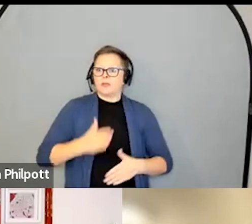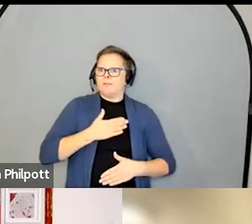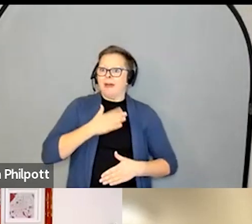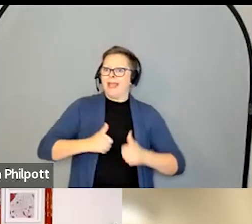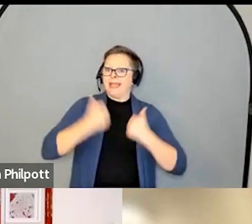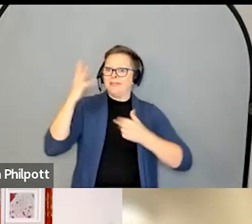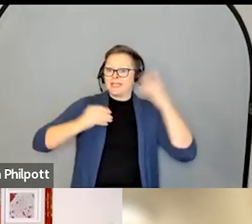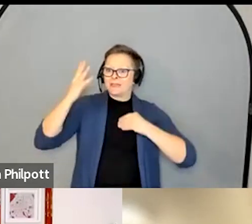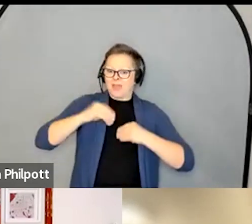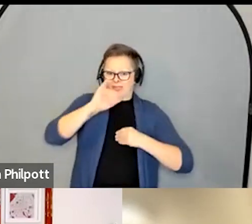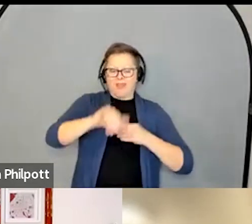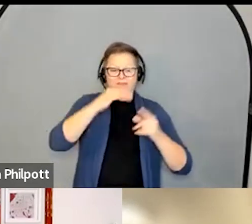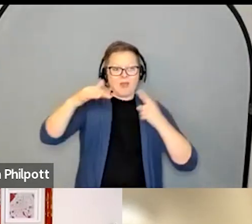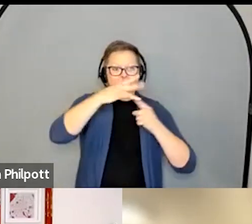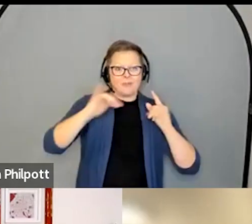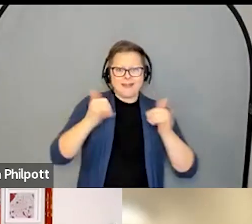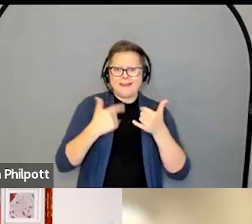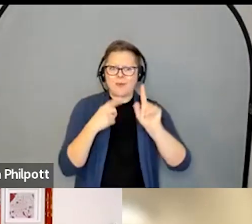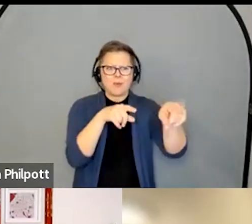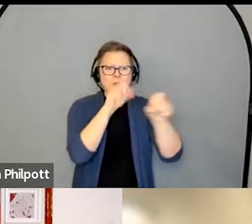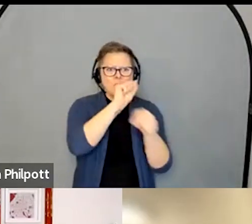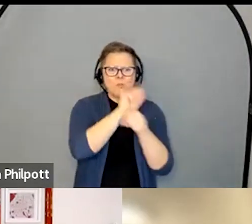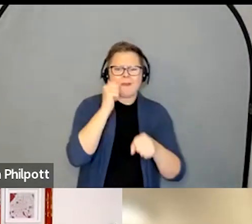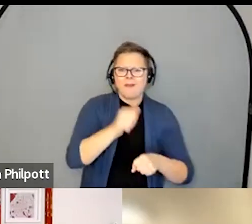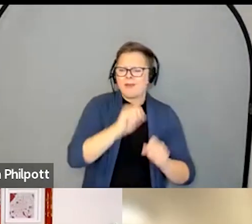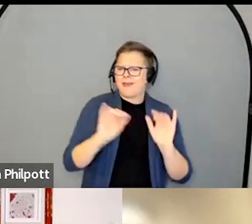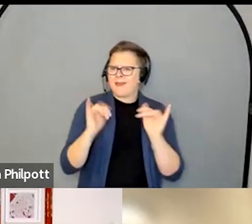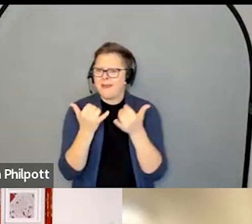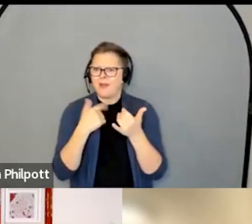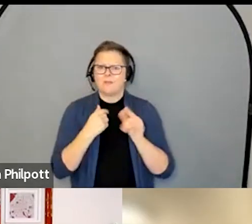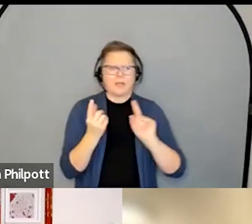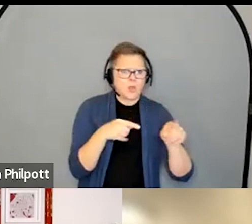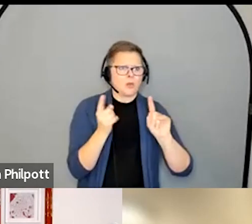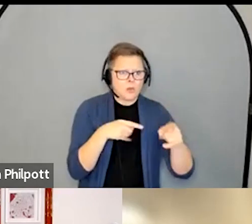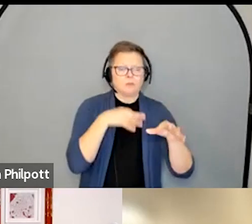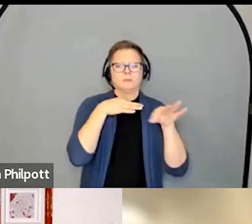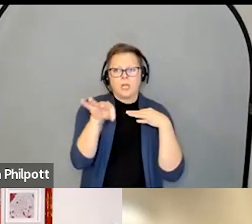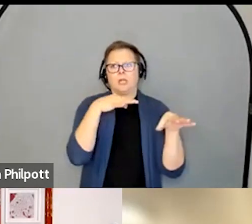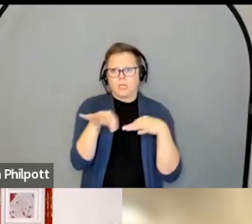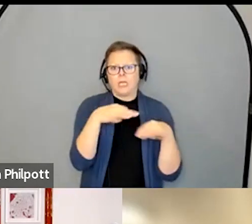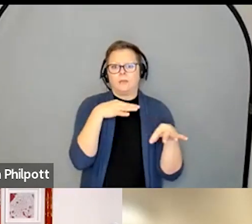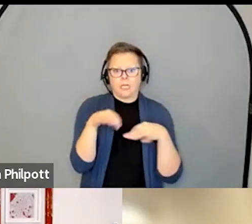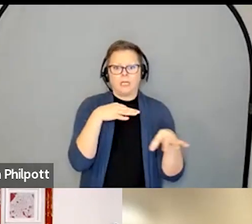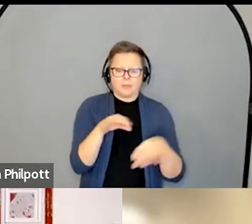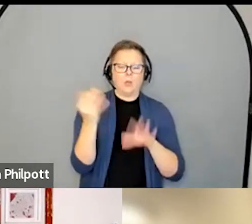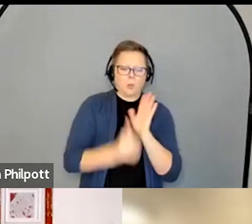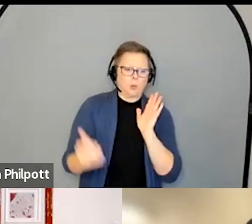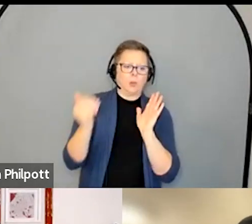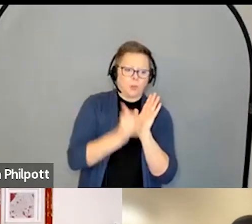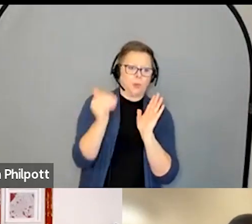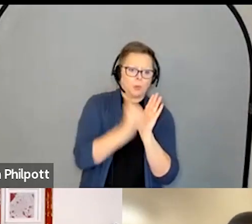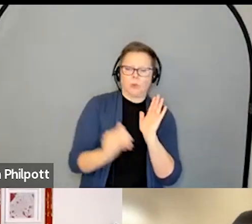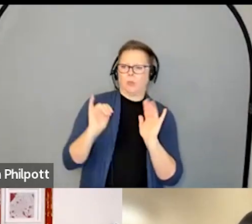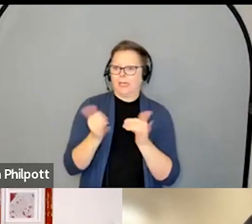this environment, and how do I go to work every day and try to constantly explain how I do things,